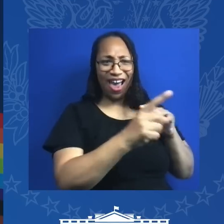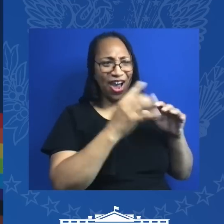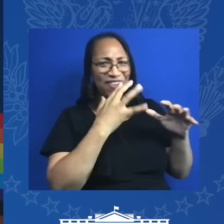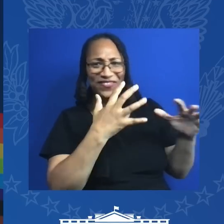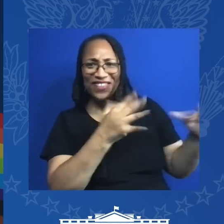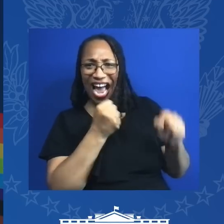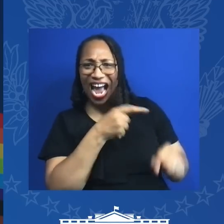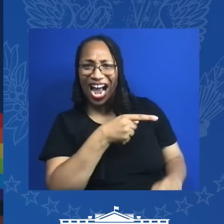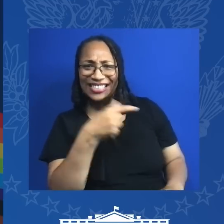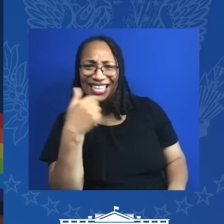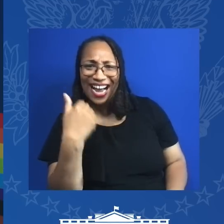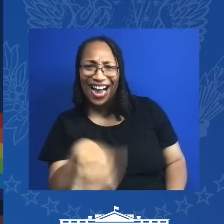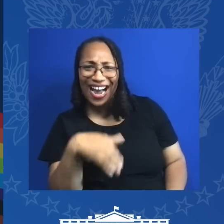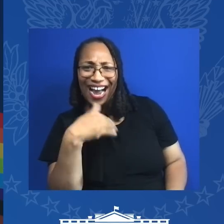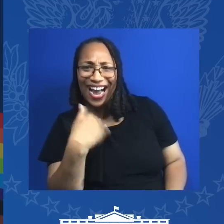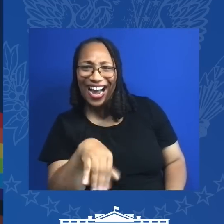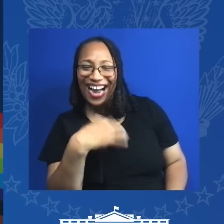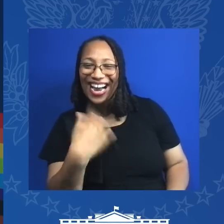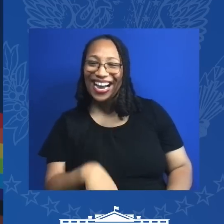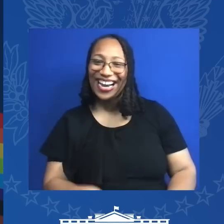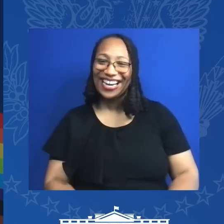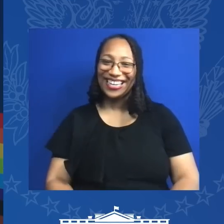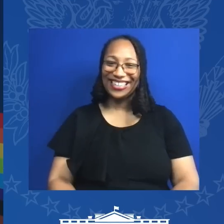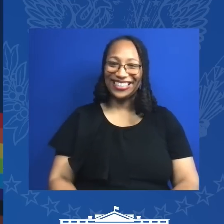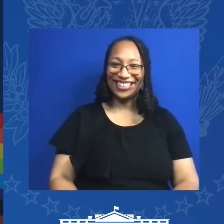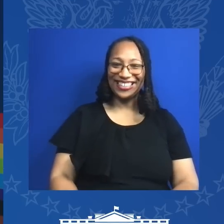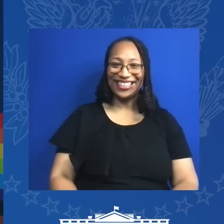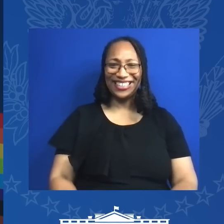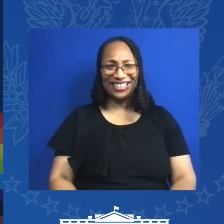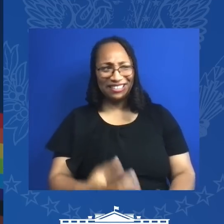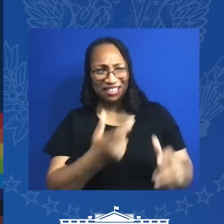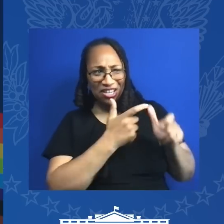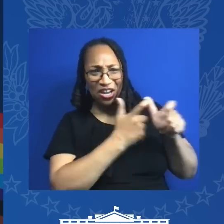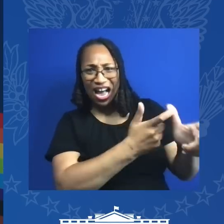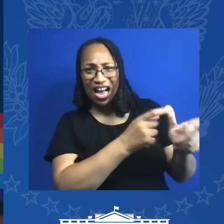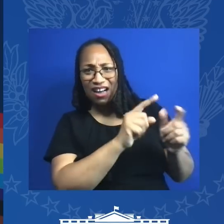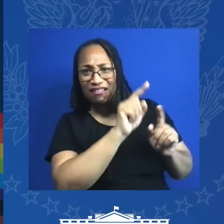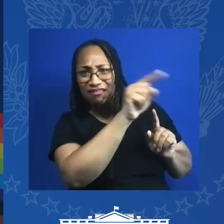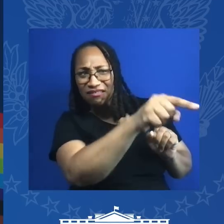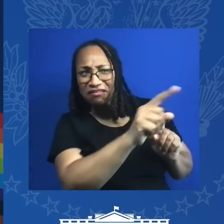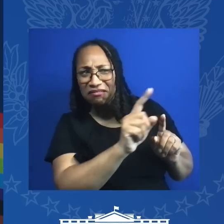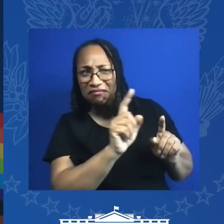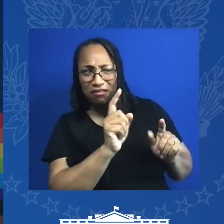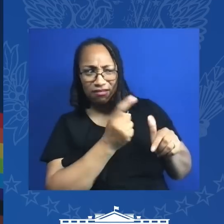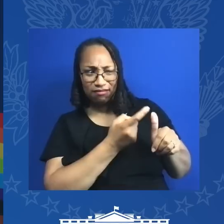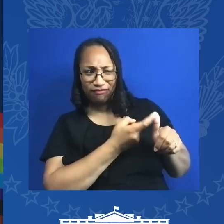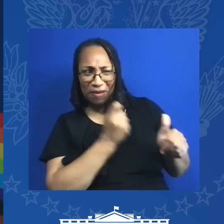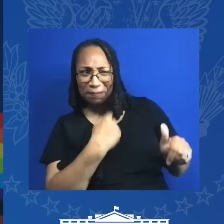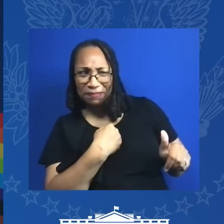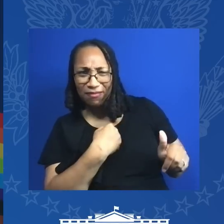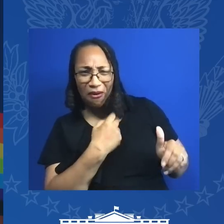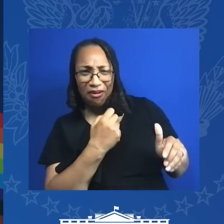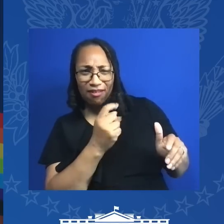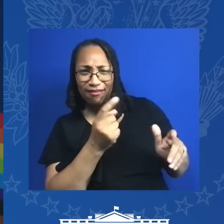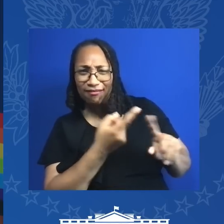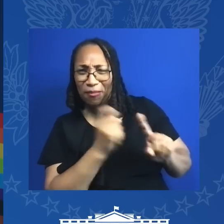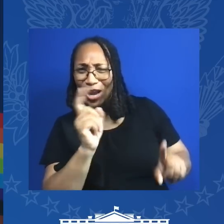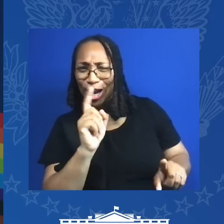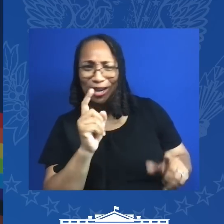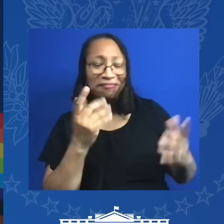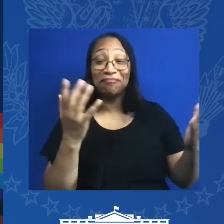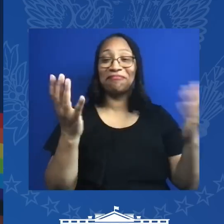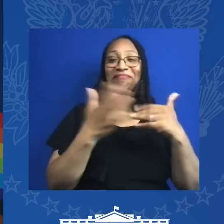don't know. He's running to something or from something. I don't know. But look, we put protections for housing, employment,